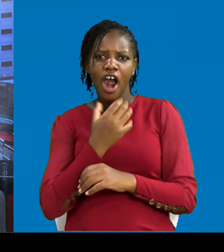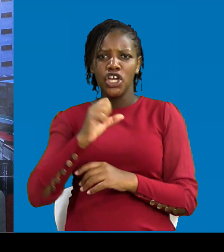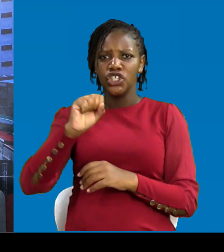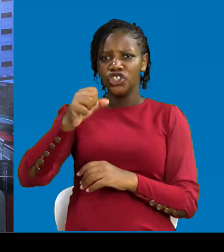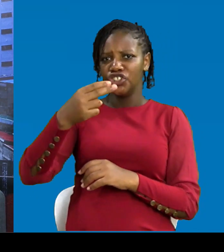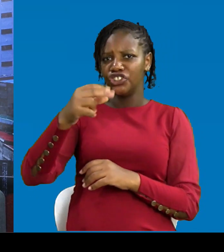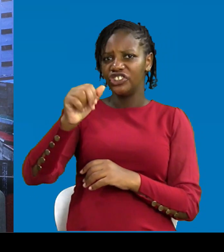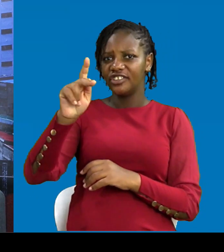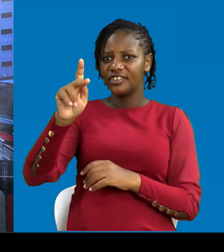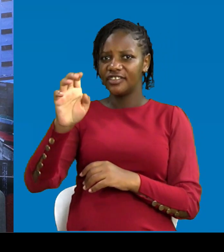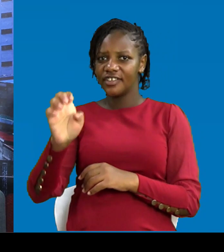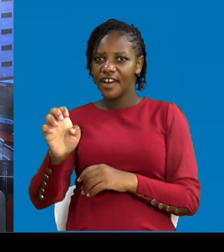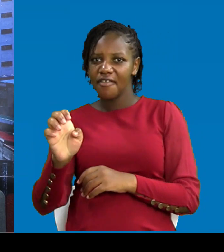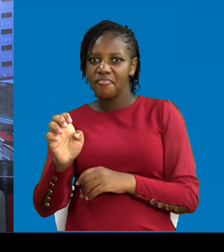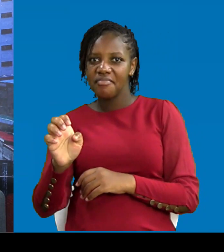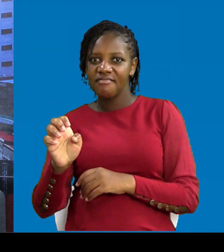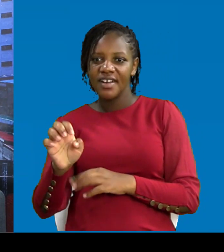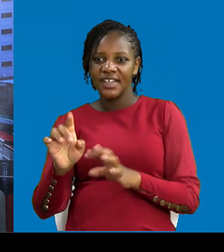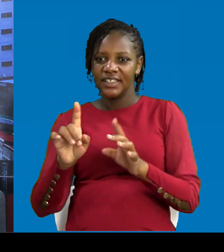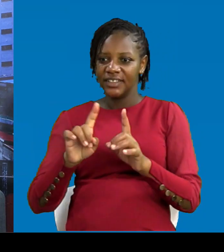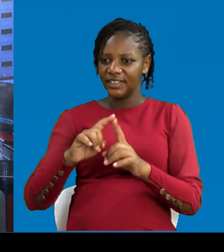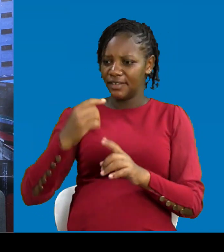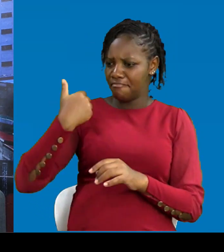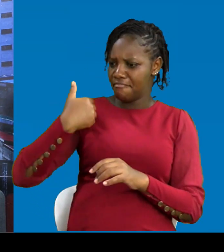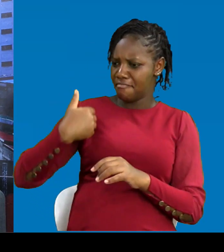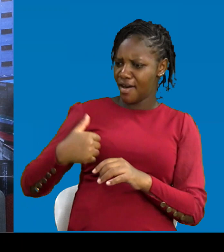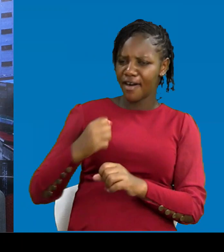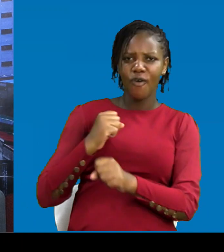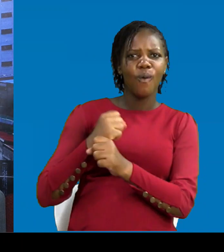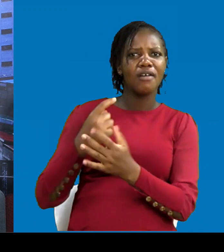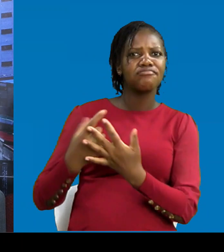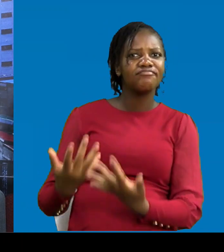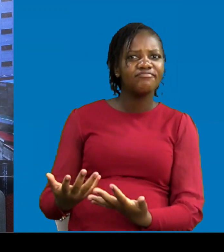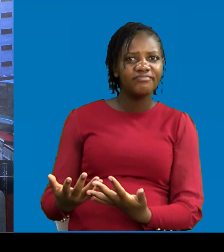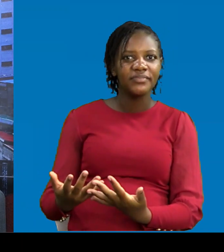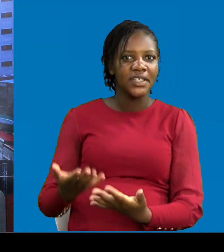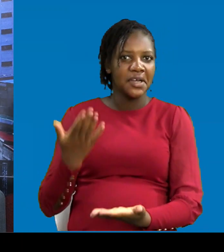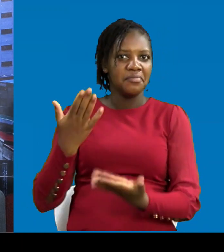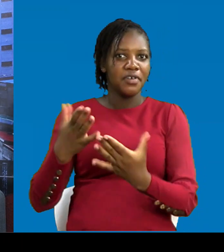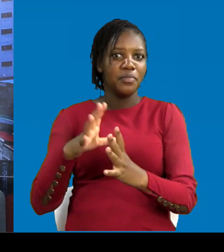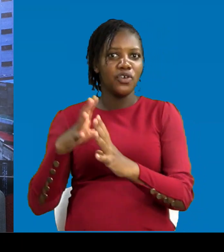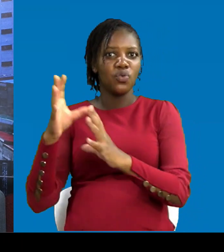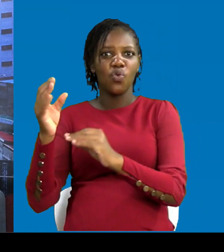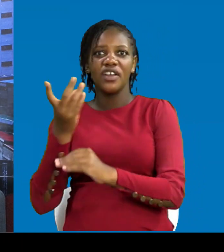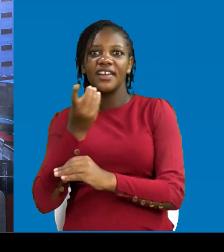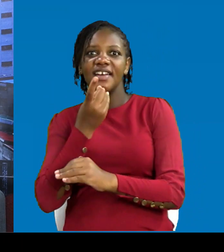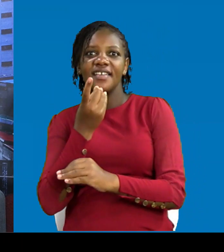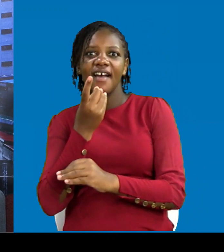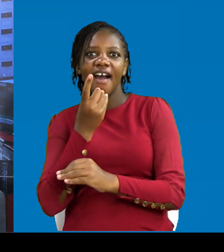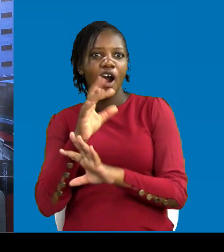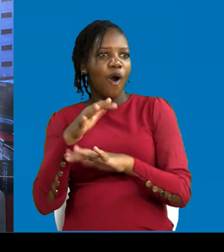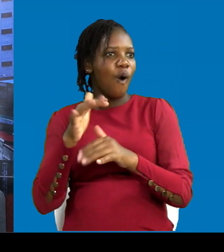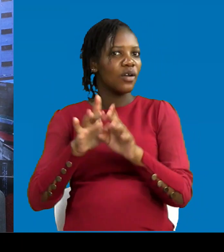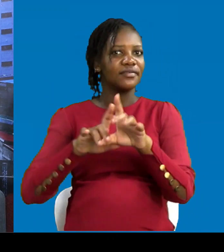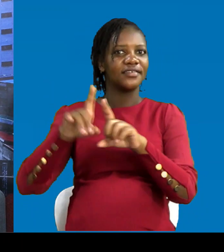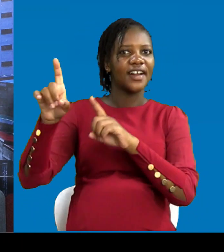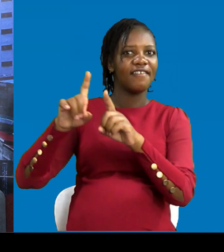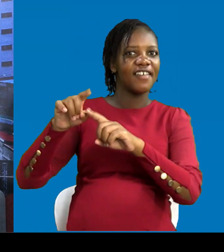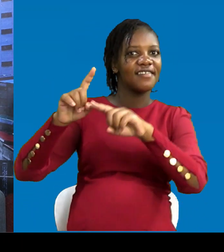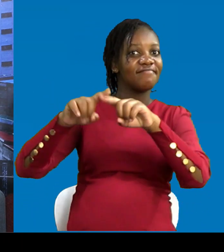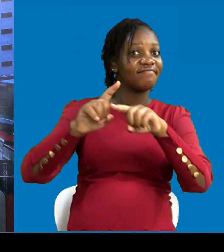at the functionality of the bag. Is it just for dinner? Then we go for something tiny. Is it